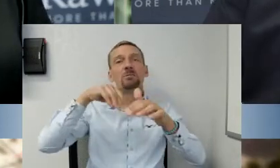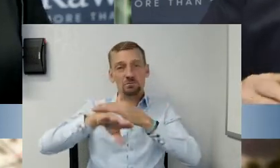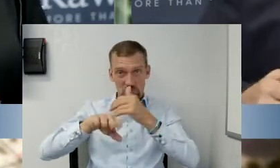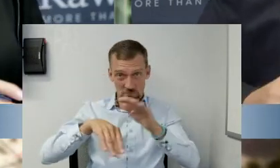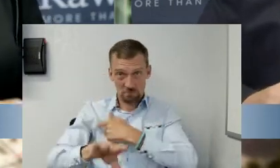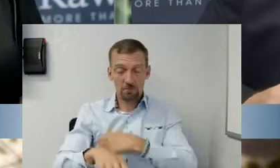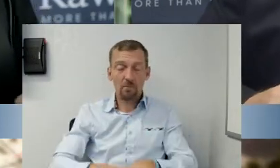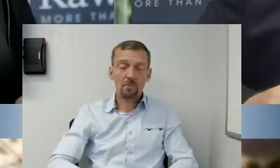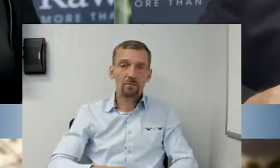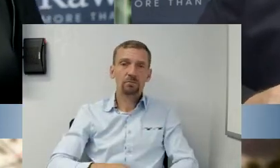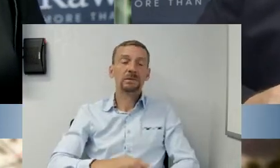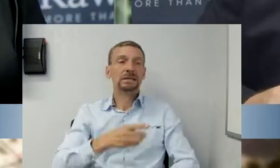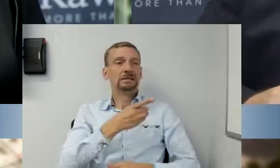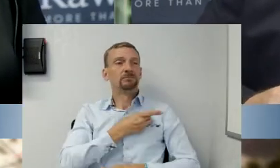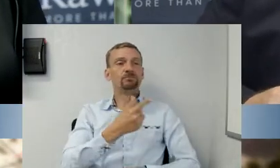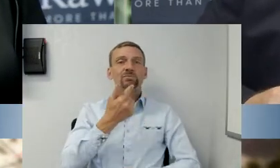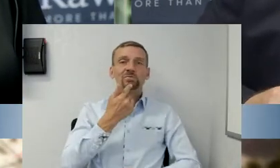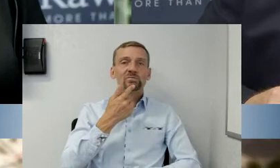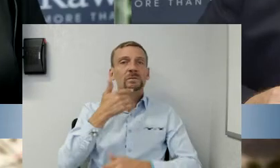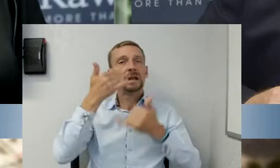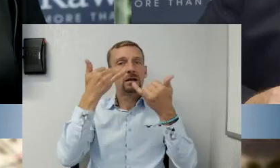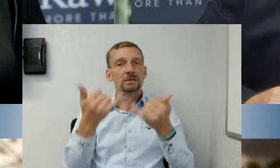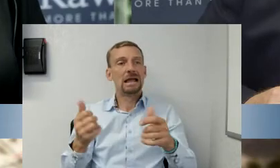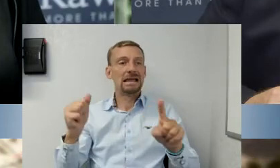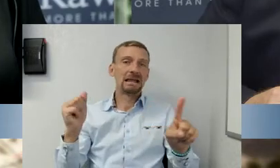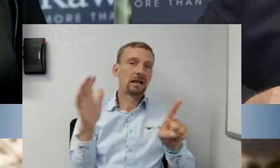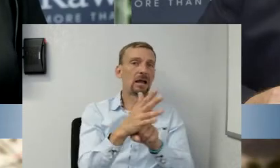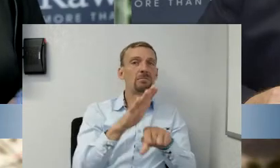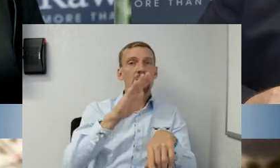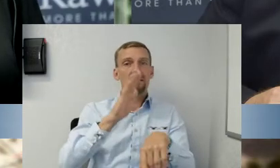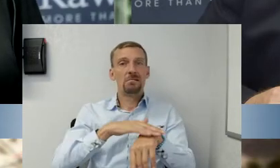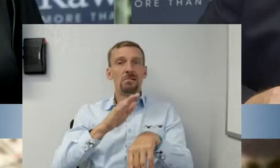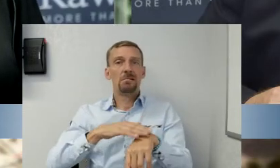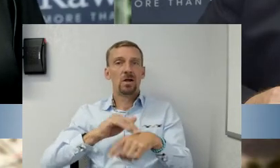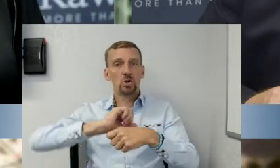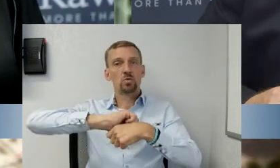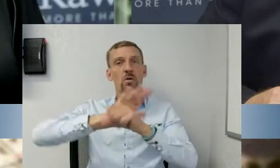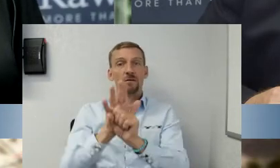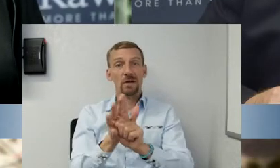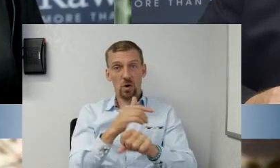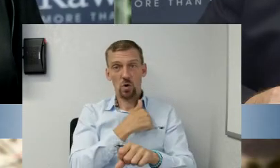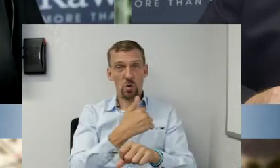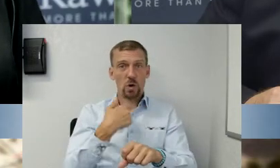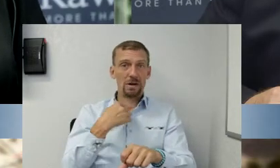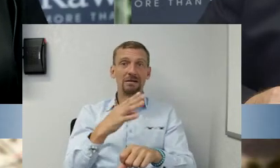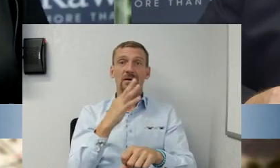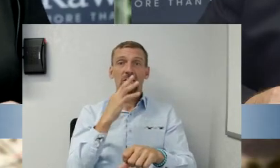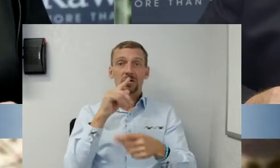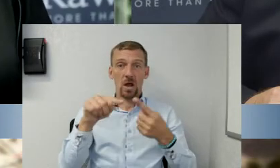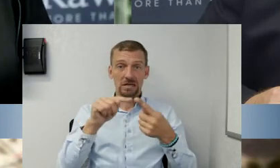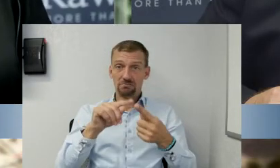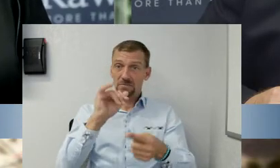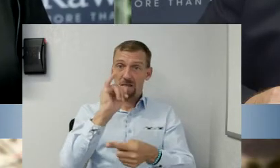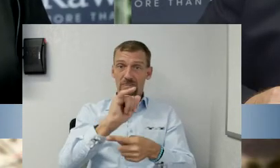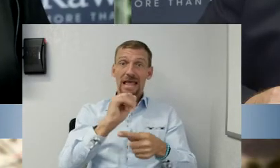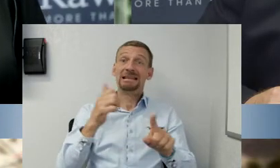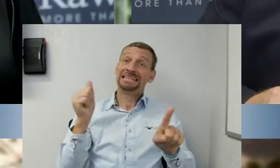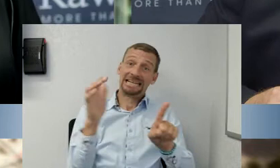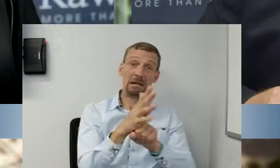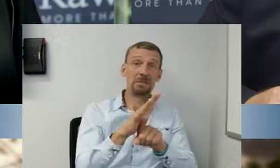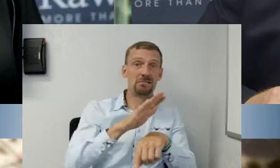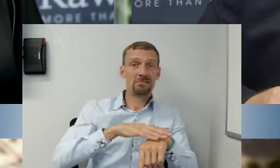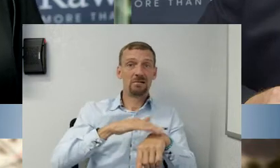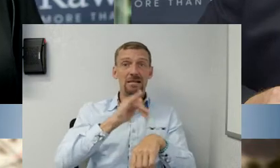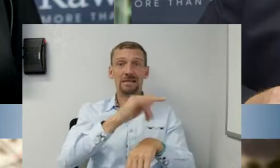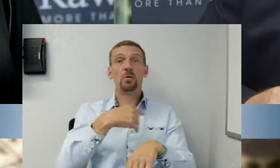So regarding the financial impact of COVID on Kaweah Delta, you've referenced that a couple of times, and there was